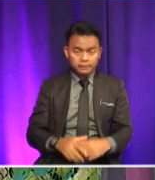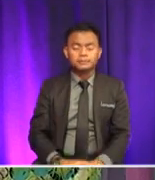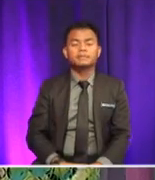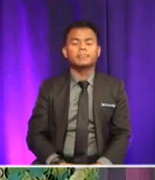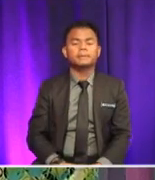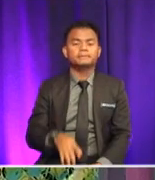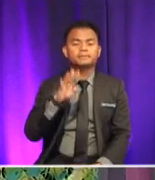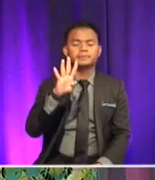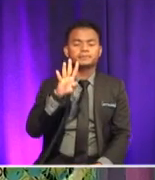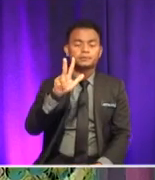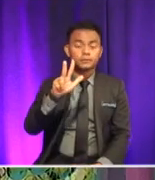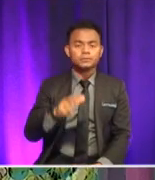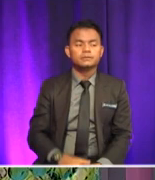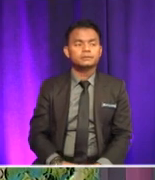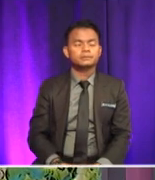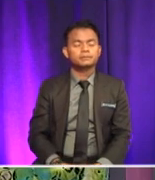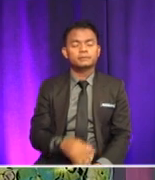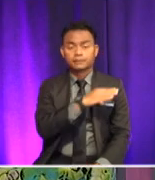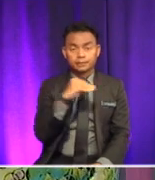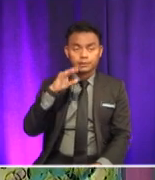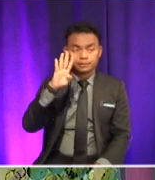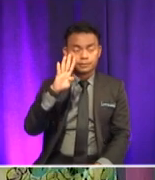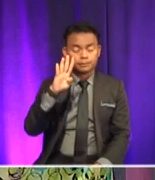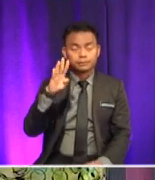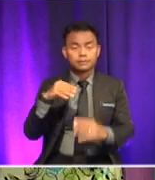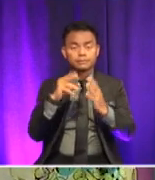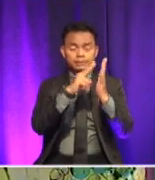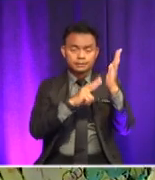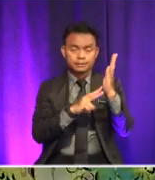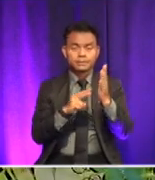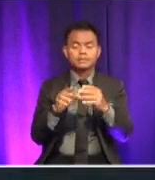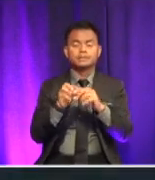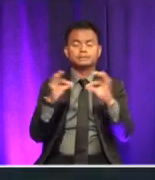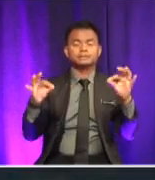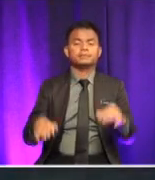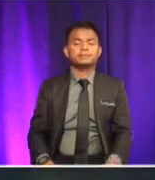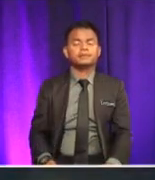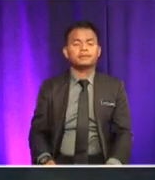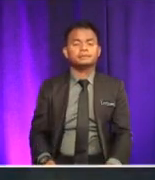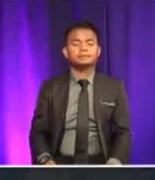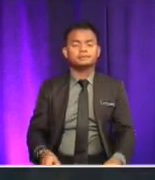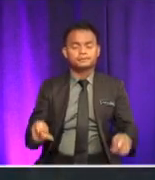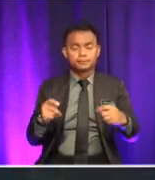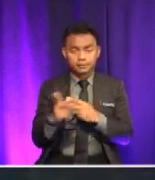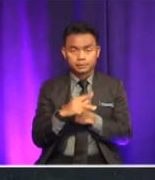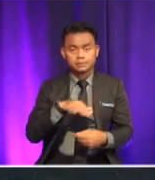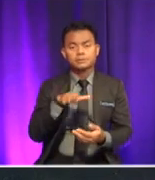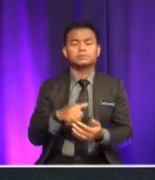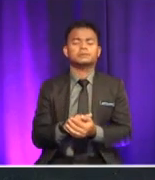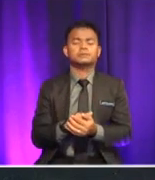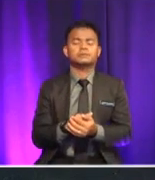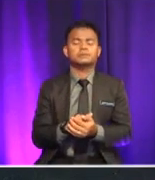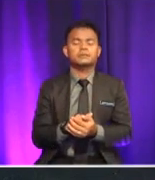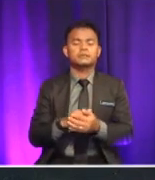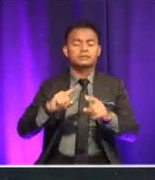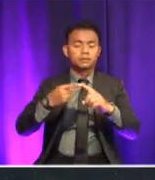back the question. And number four, plan your essay. There you go. Thank you very much, teacher. And I'm sure everyone watching at home, as well as my friends